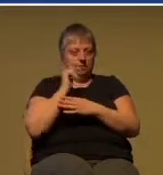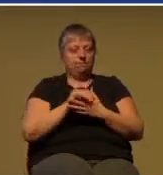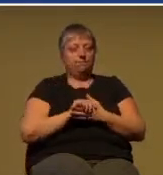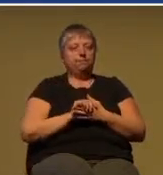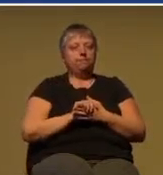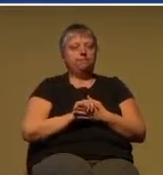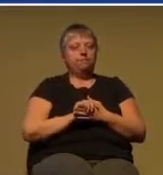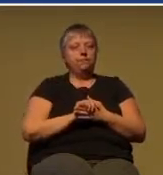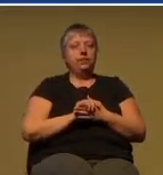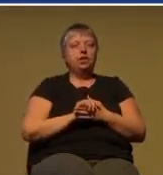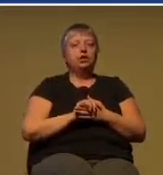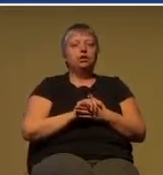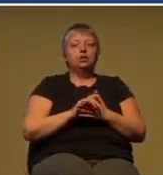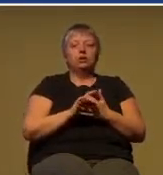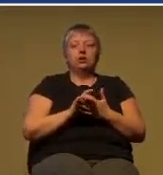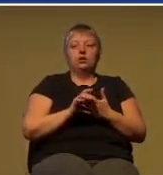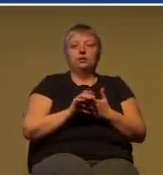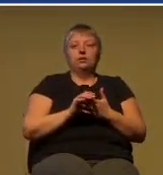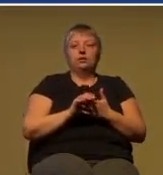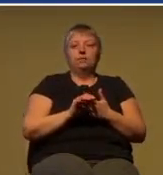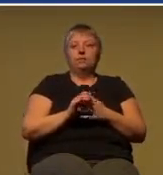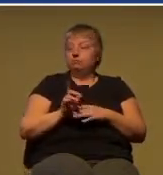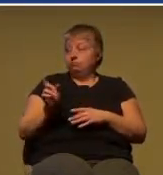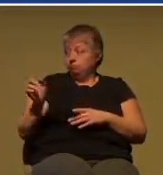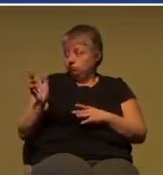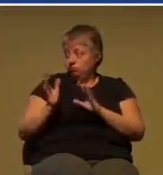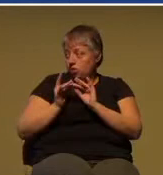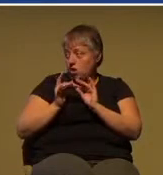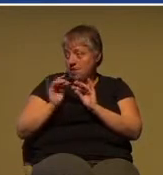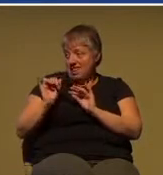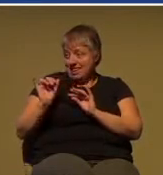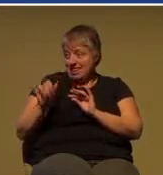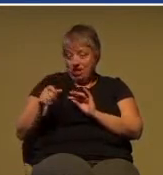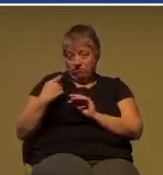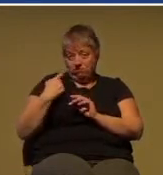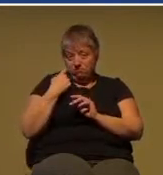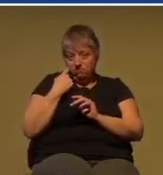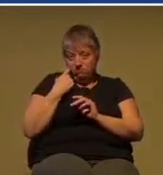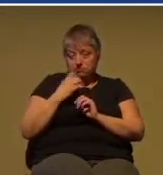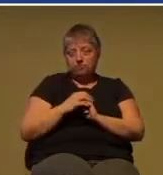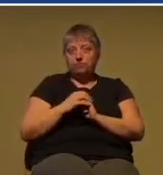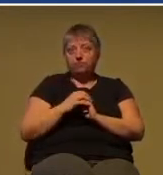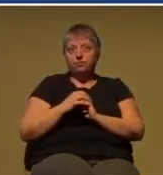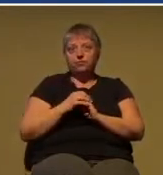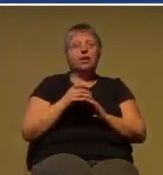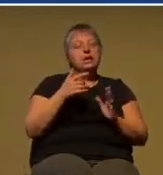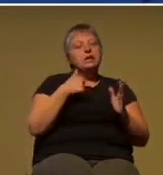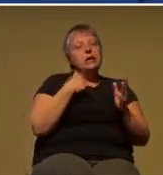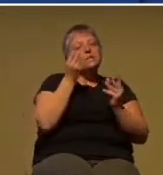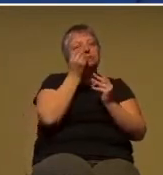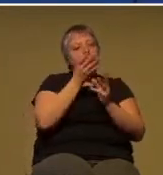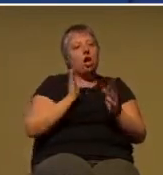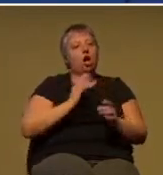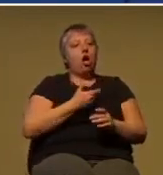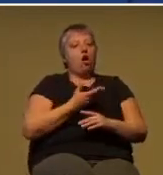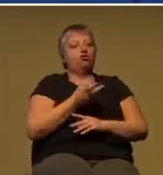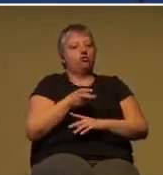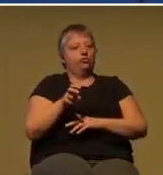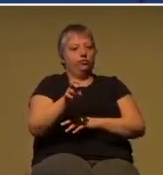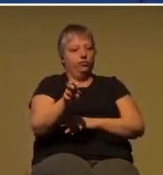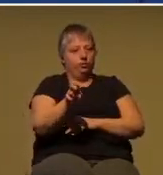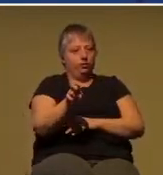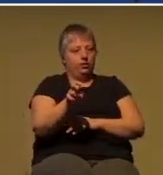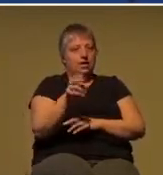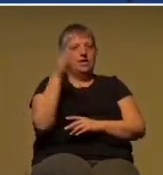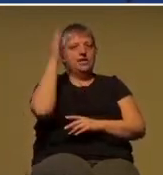Church. And Debra, you want to share a bit about that experience? Sure. I just want to share our journey. God was doing a